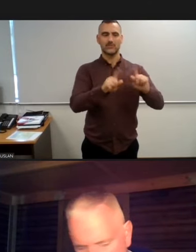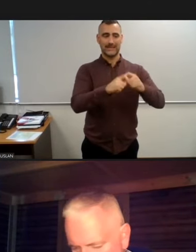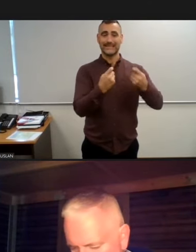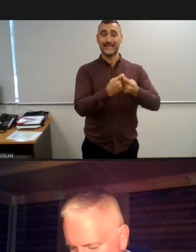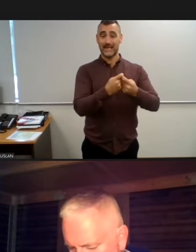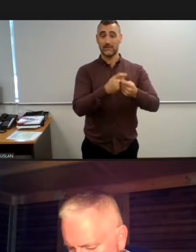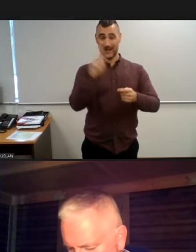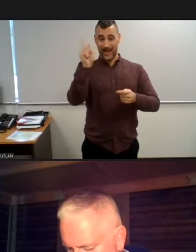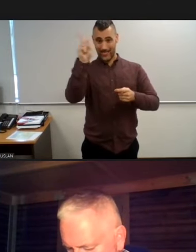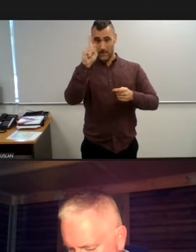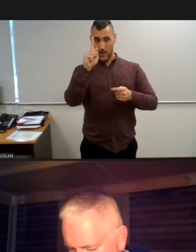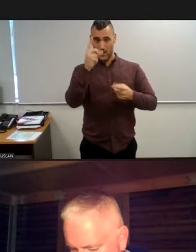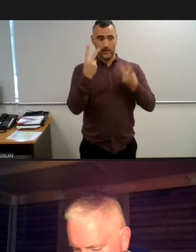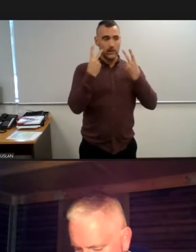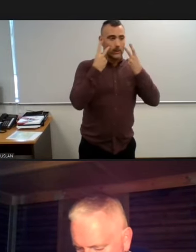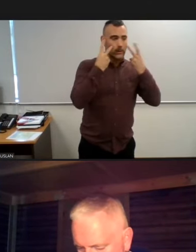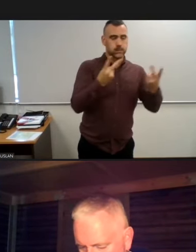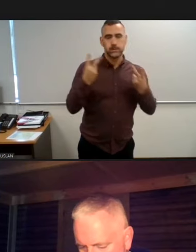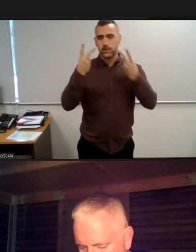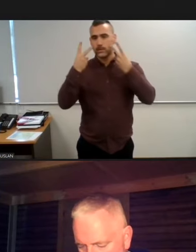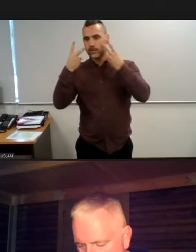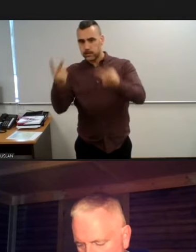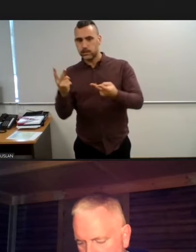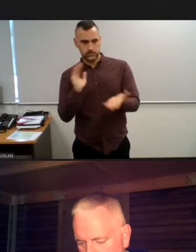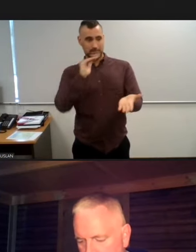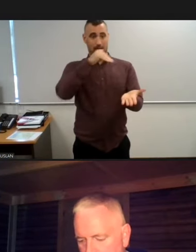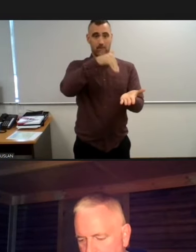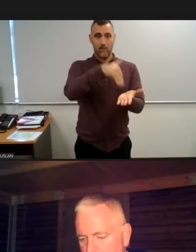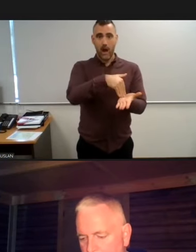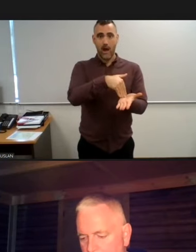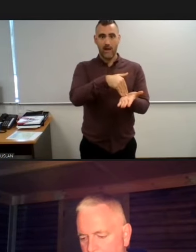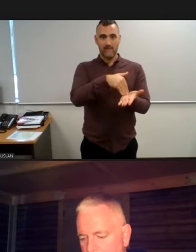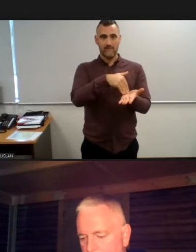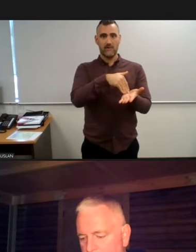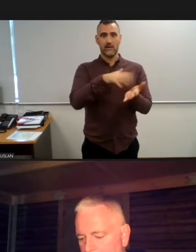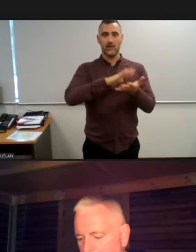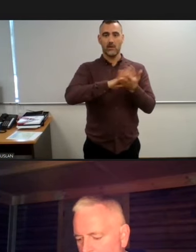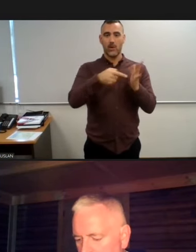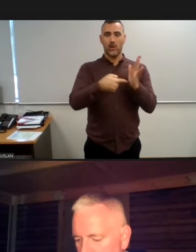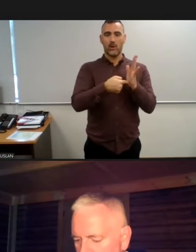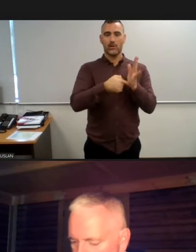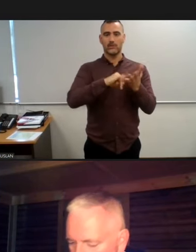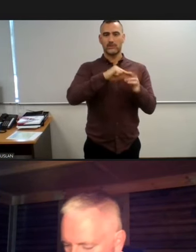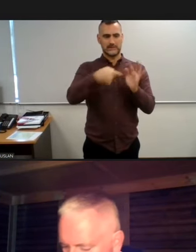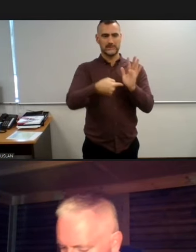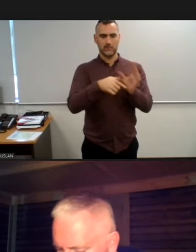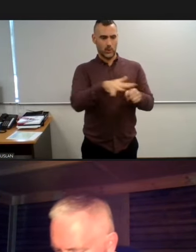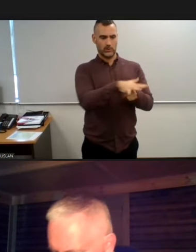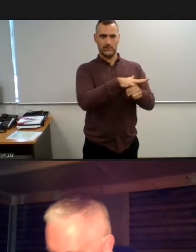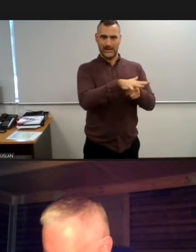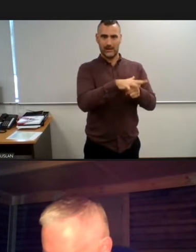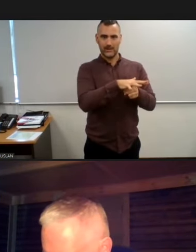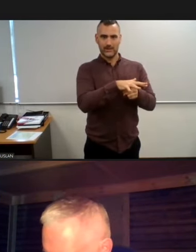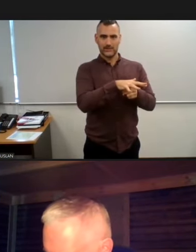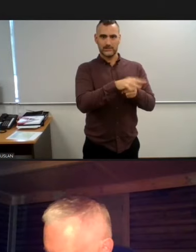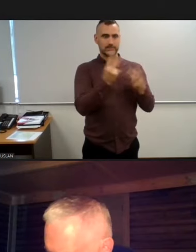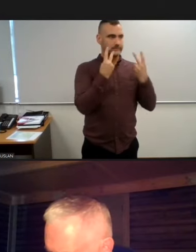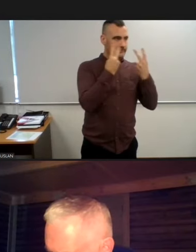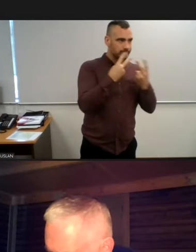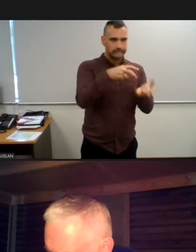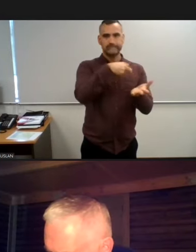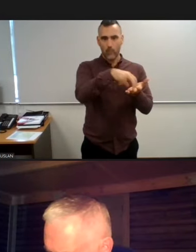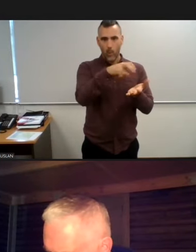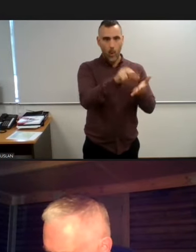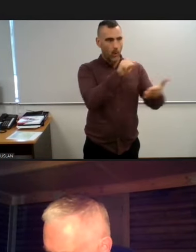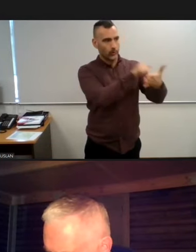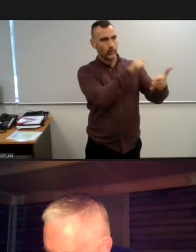engaging in some of the hotspot suburbs. You know, many of those people are being recruited locally.